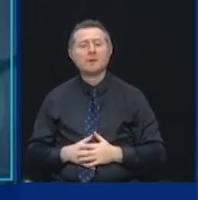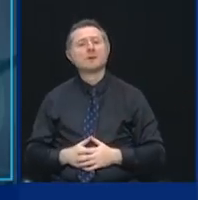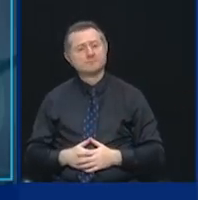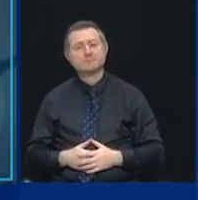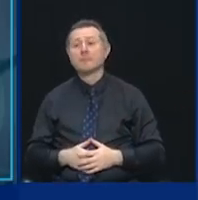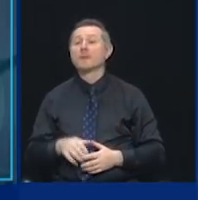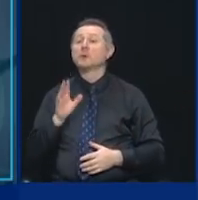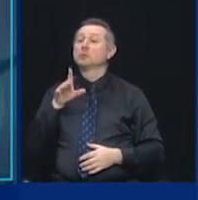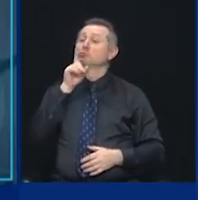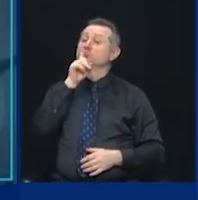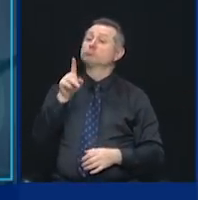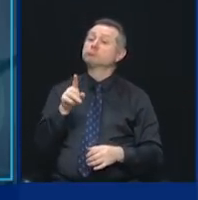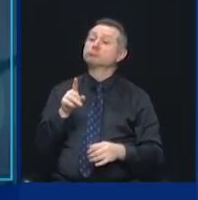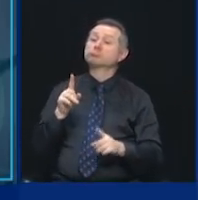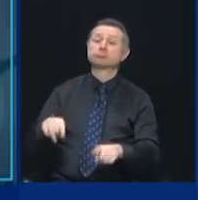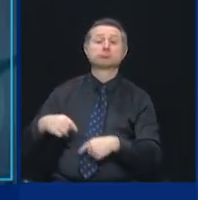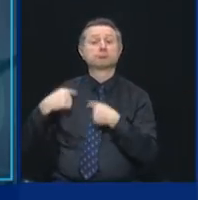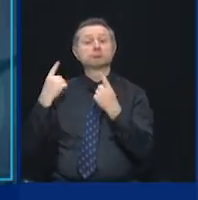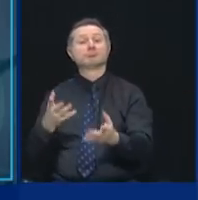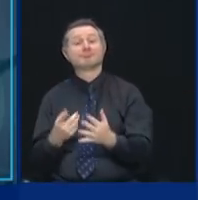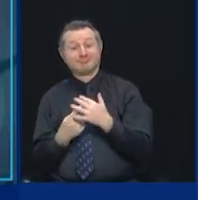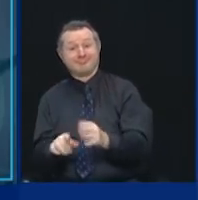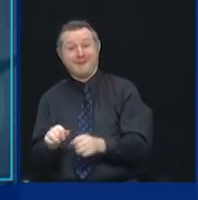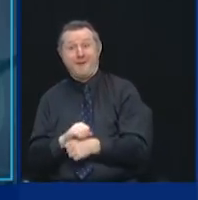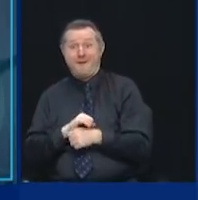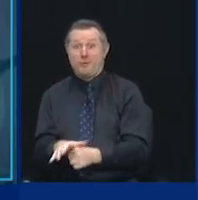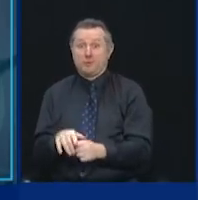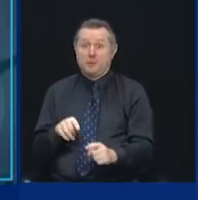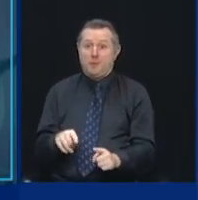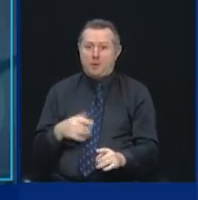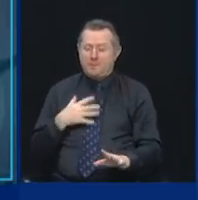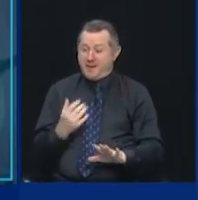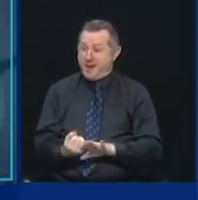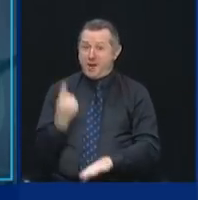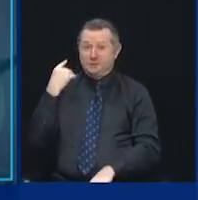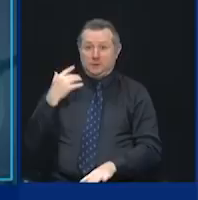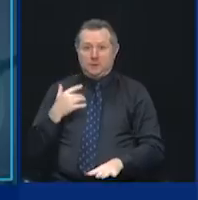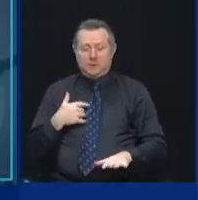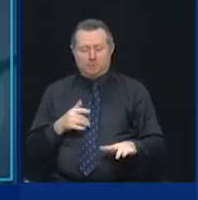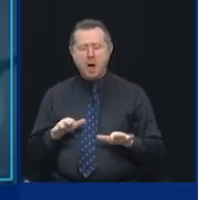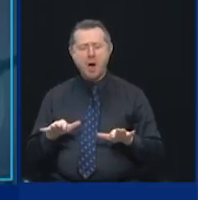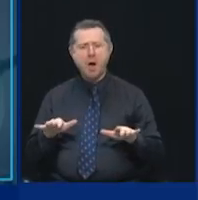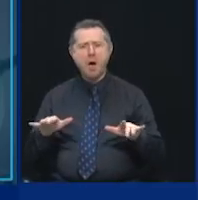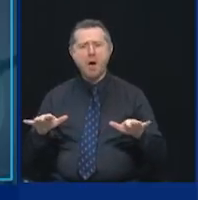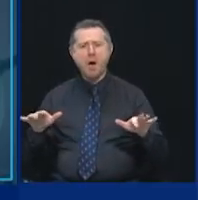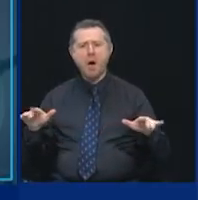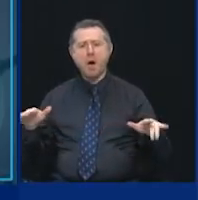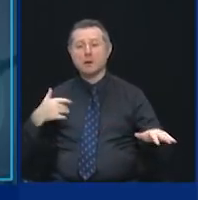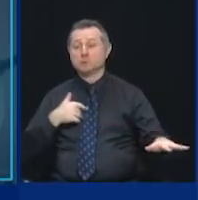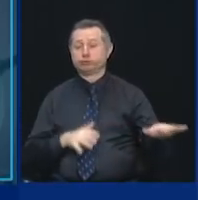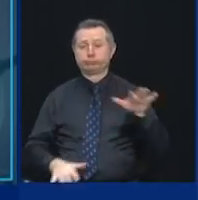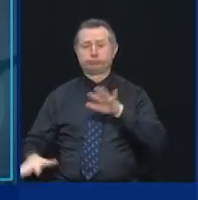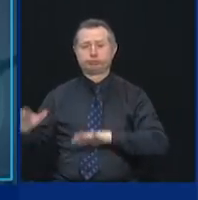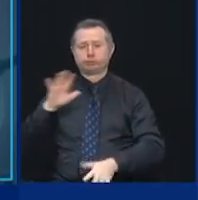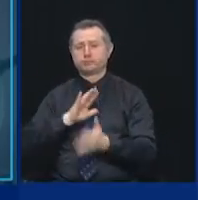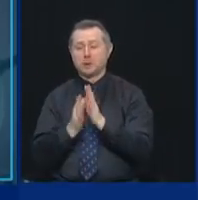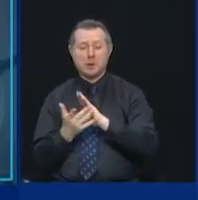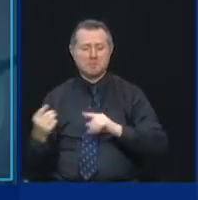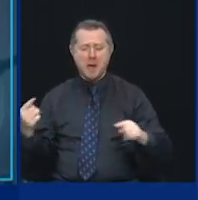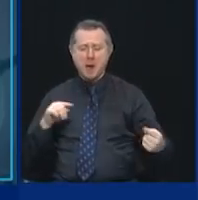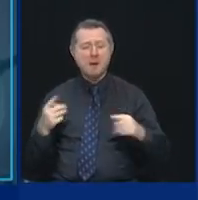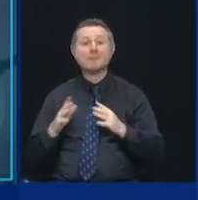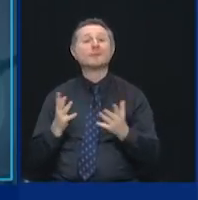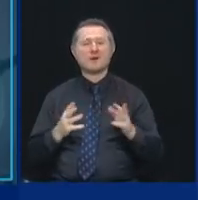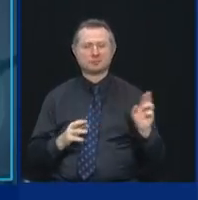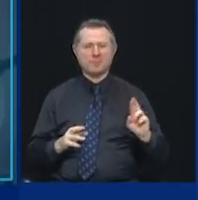drove the COVID response in this nation last year. It was a political response,